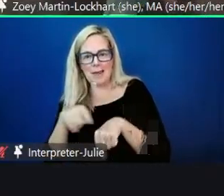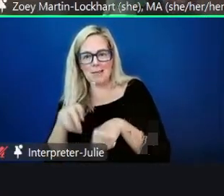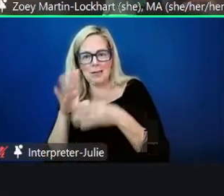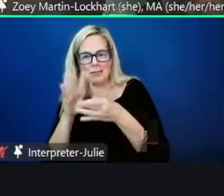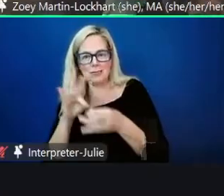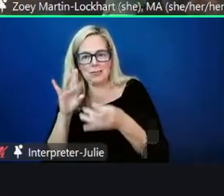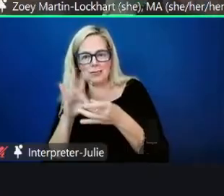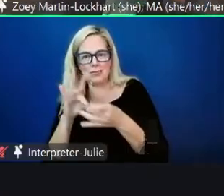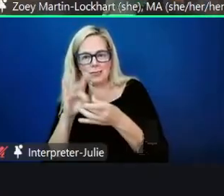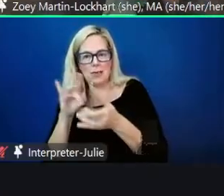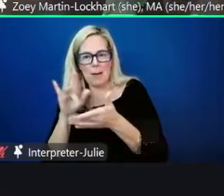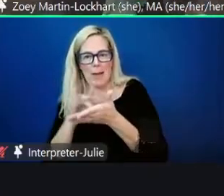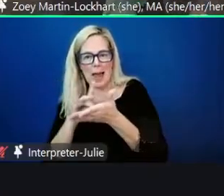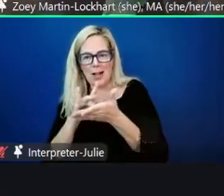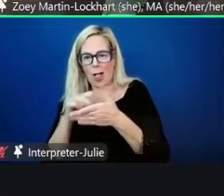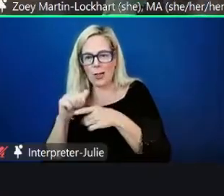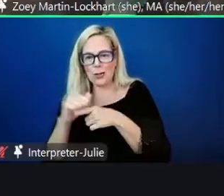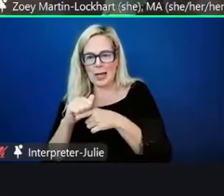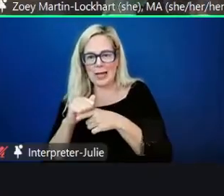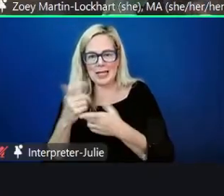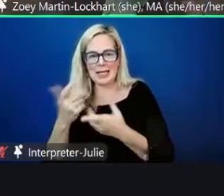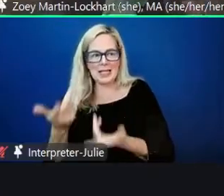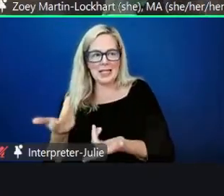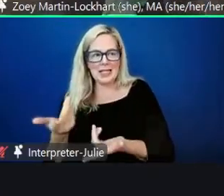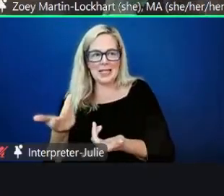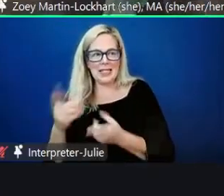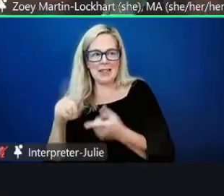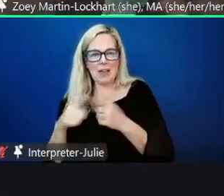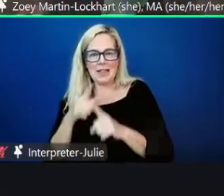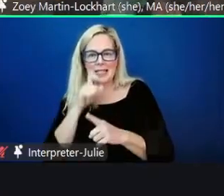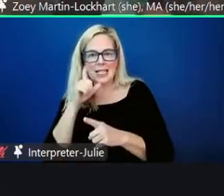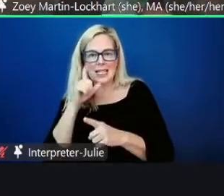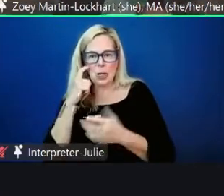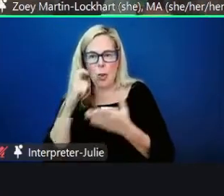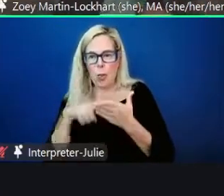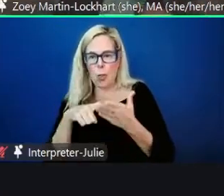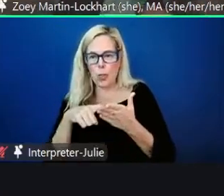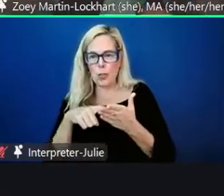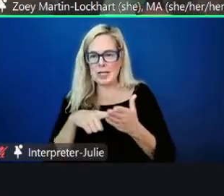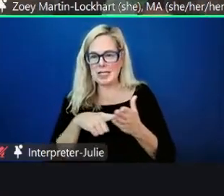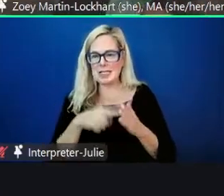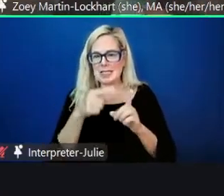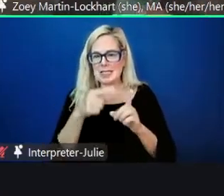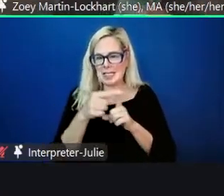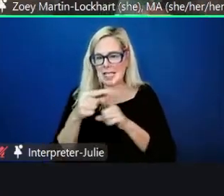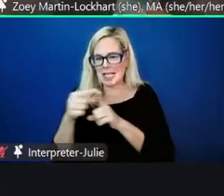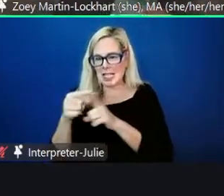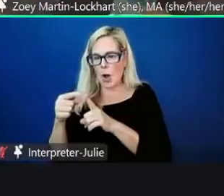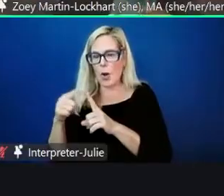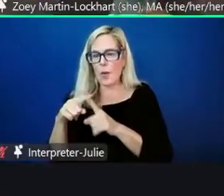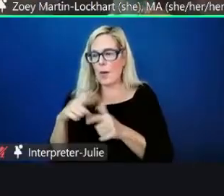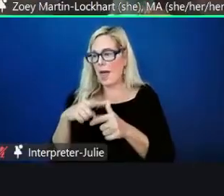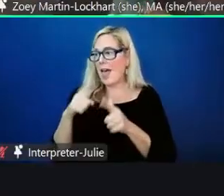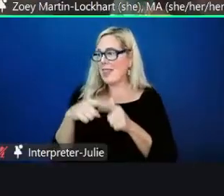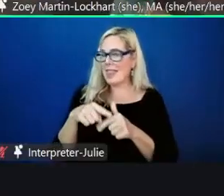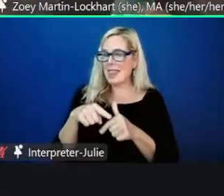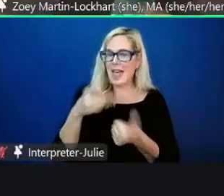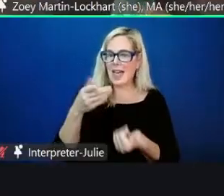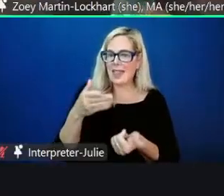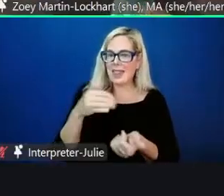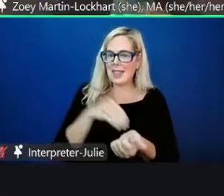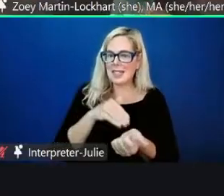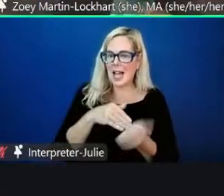didn't even notice the specialty lingo. The physician then shared several scans to illustrate physical